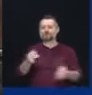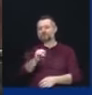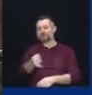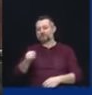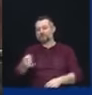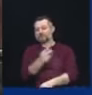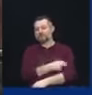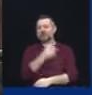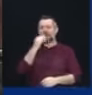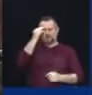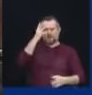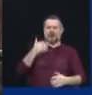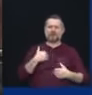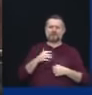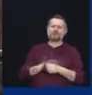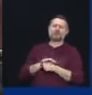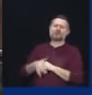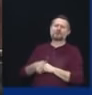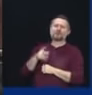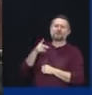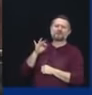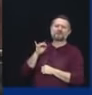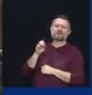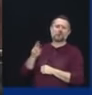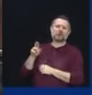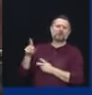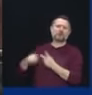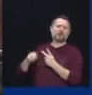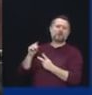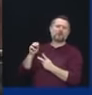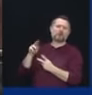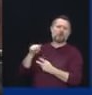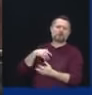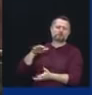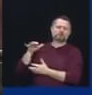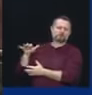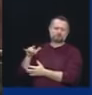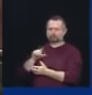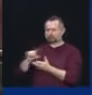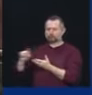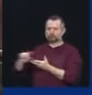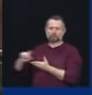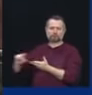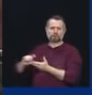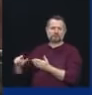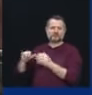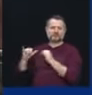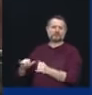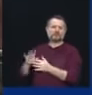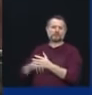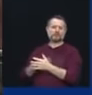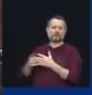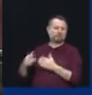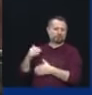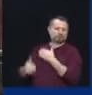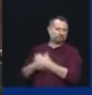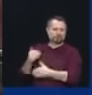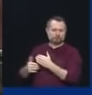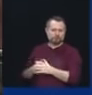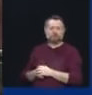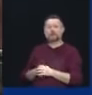enough Pfizer and we do have enough Moderna vaccination to keep our schedule and to keep those numbers